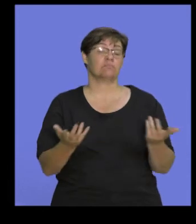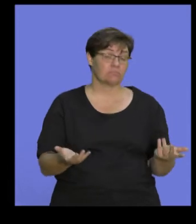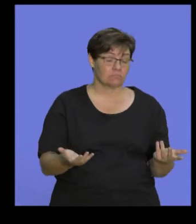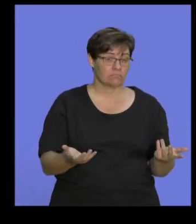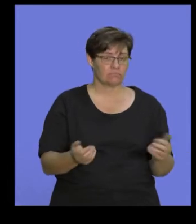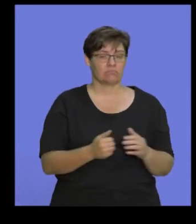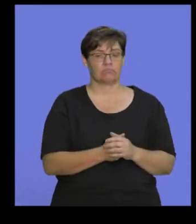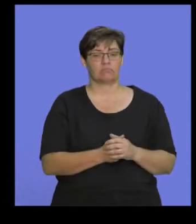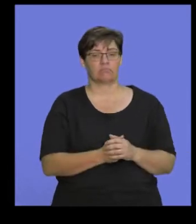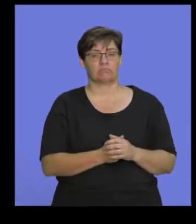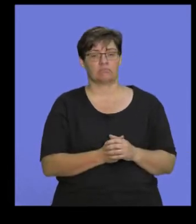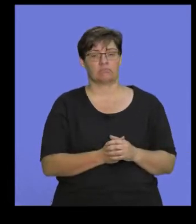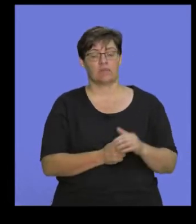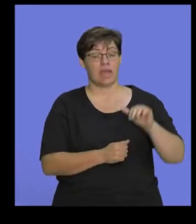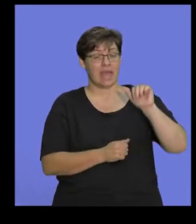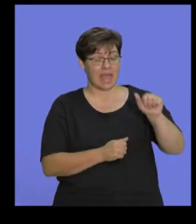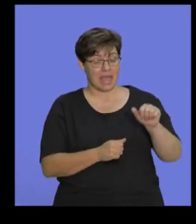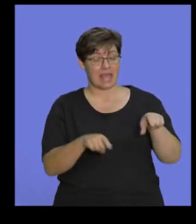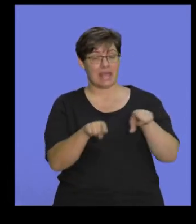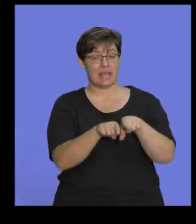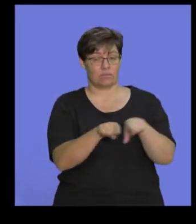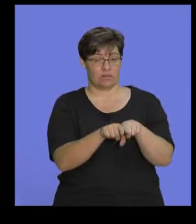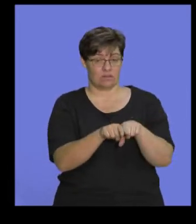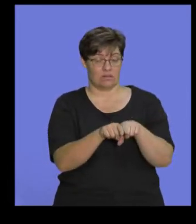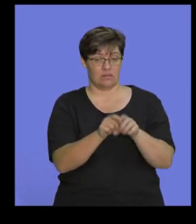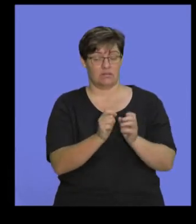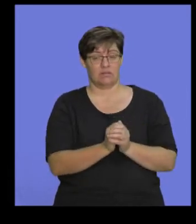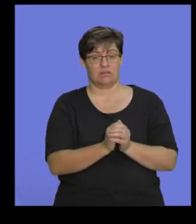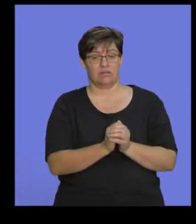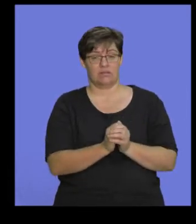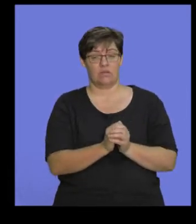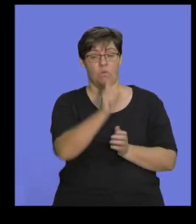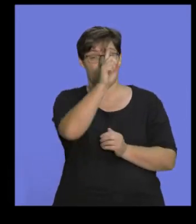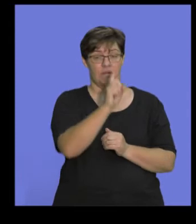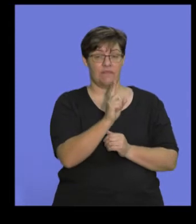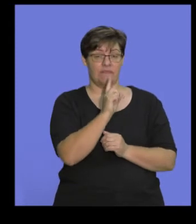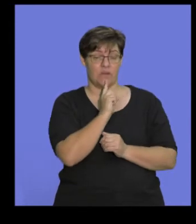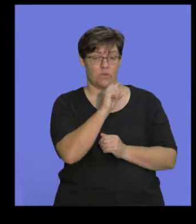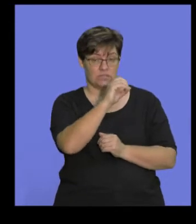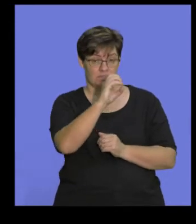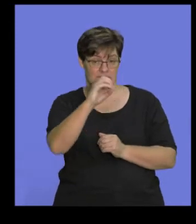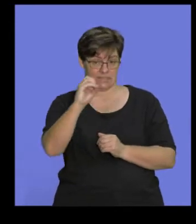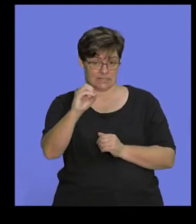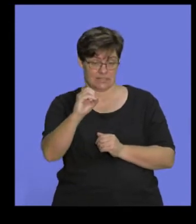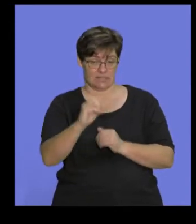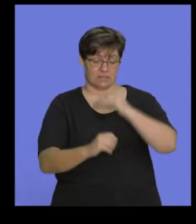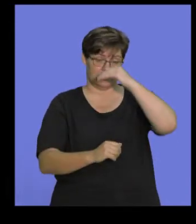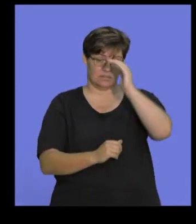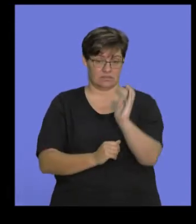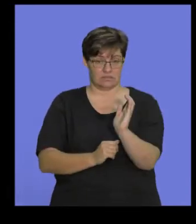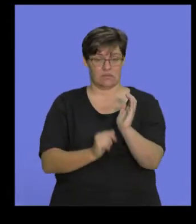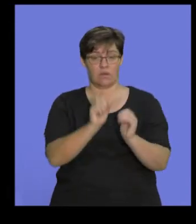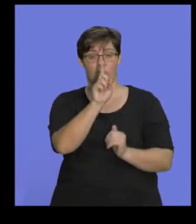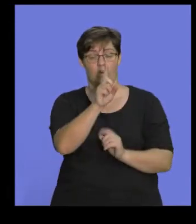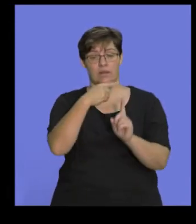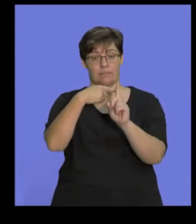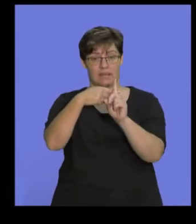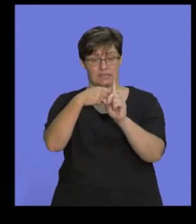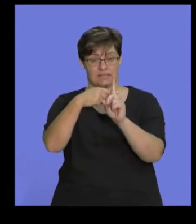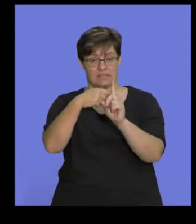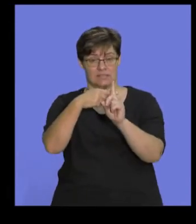mean this is going to be A is equals to the 1,000 rand again, open bracket